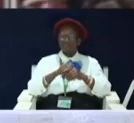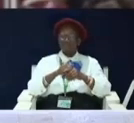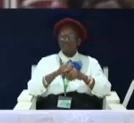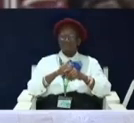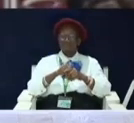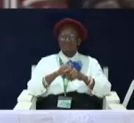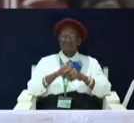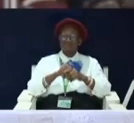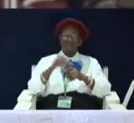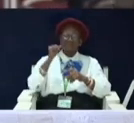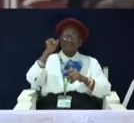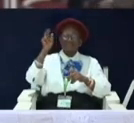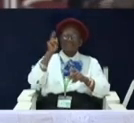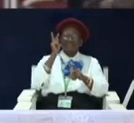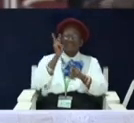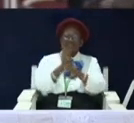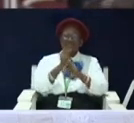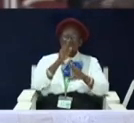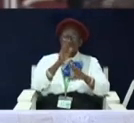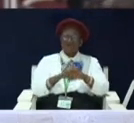She kept on crying.